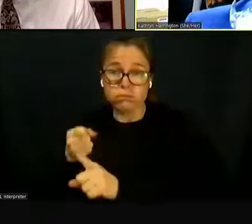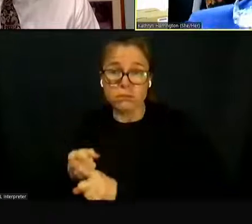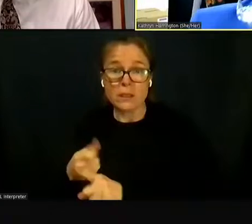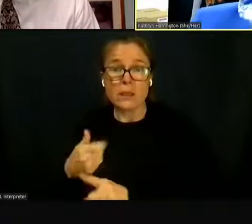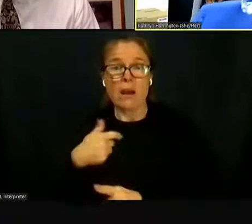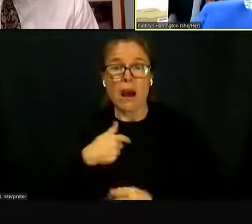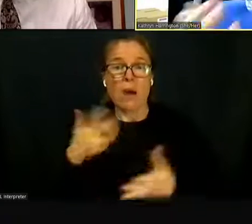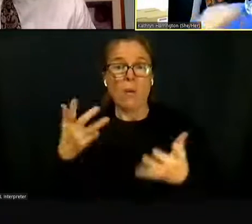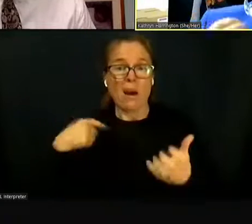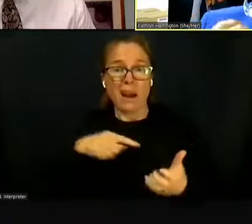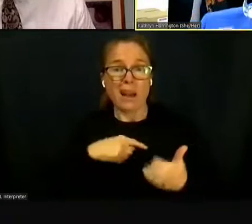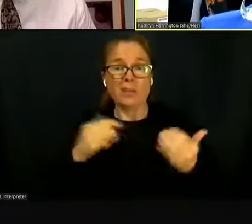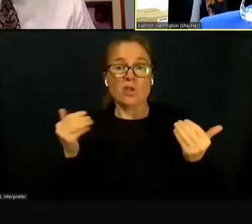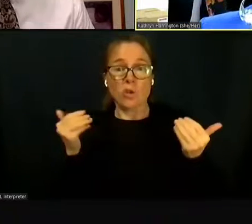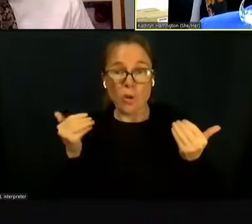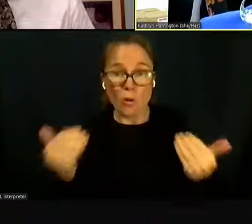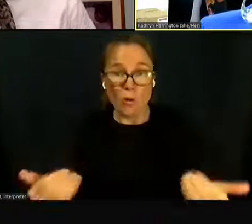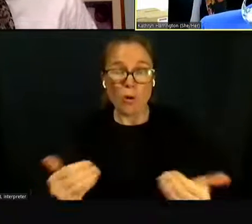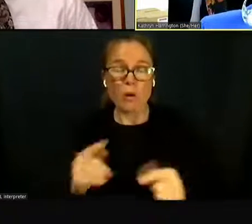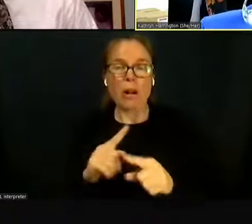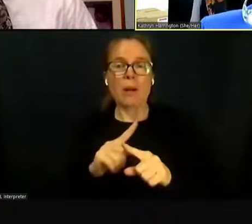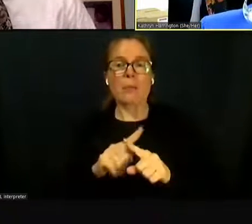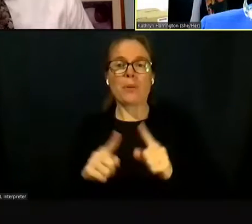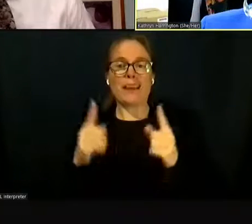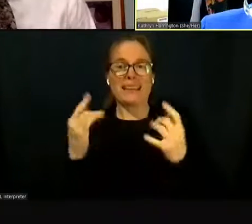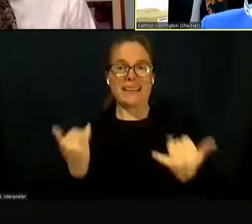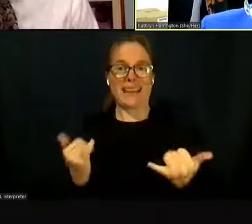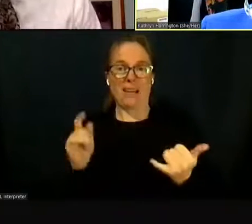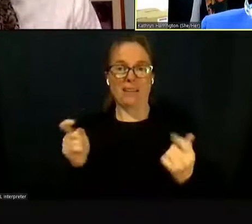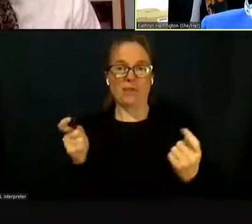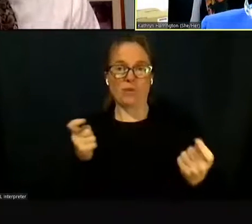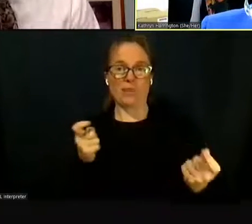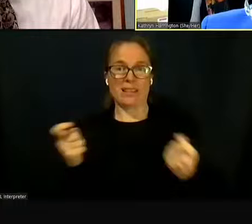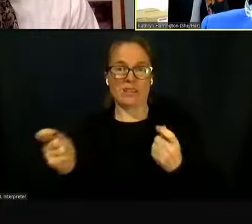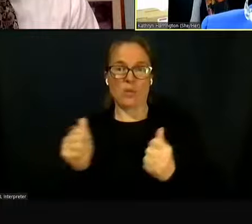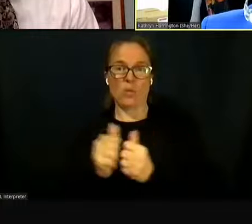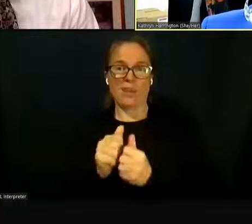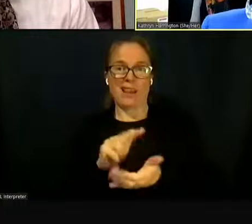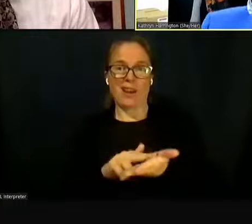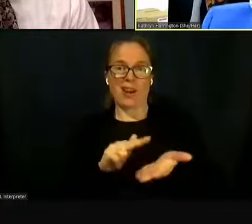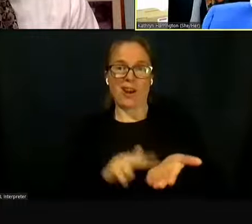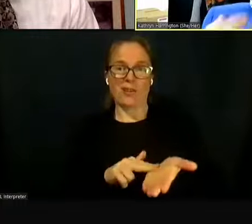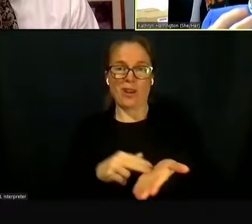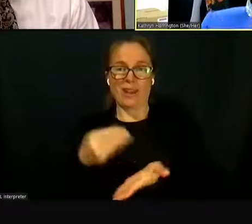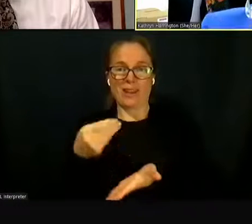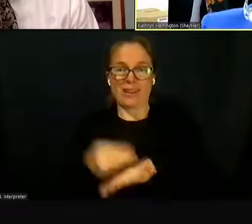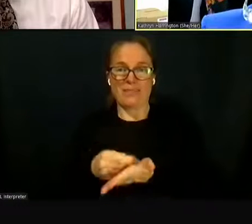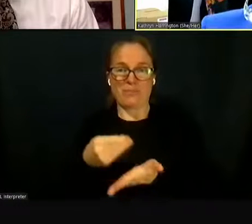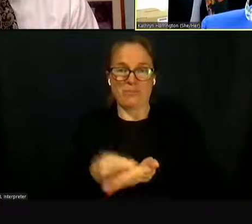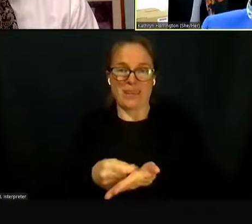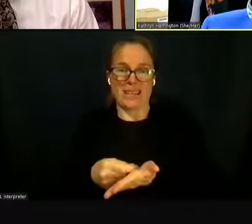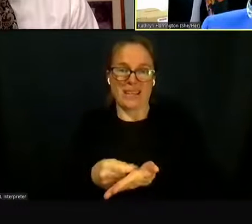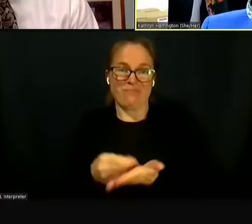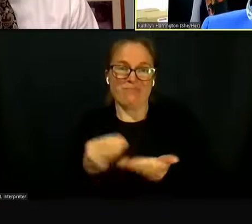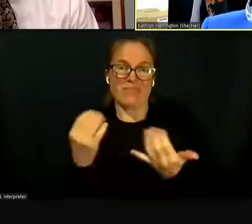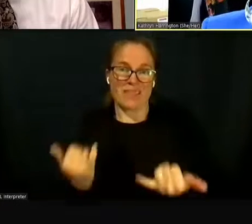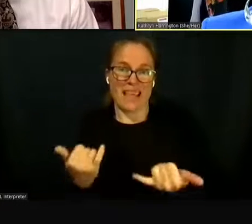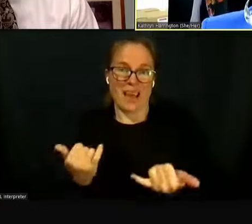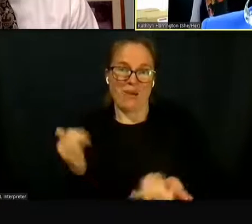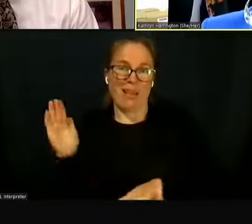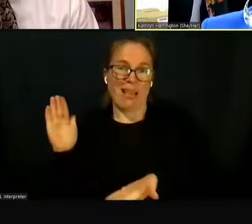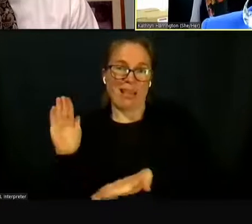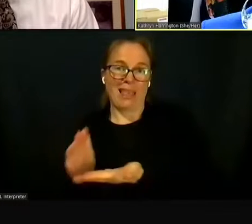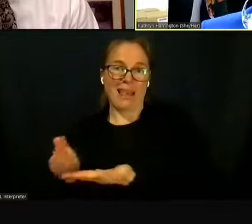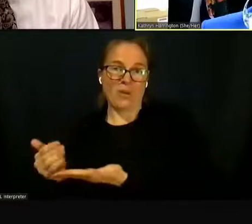more, but we're going to be dealing with contracted dollars now, fewer revenues than